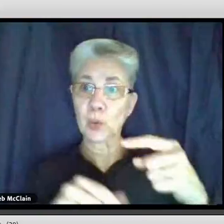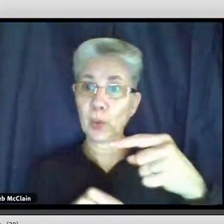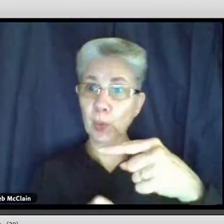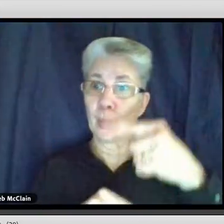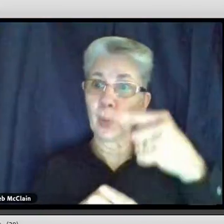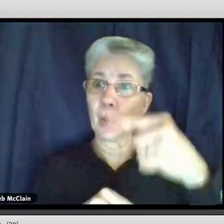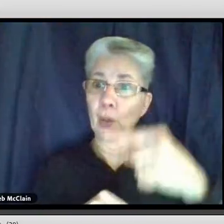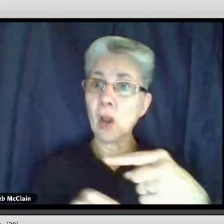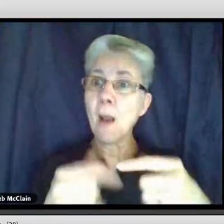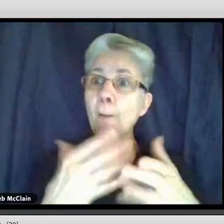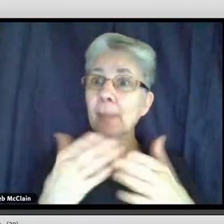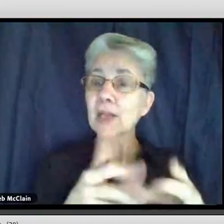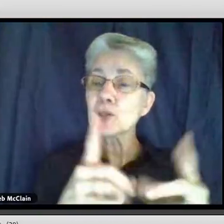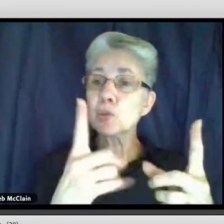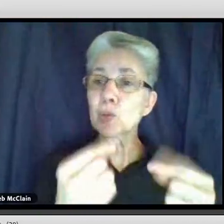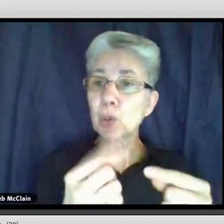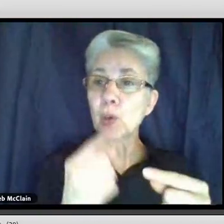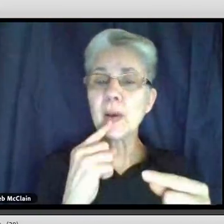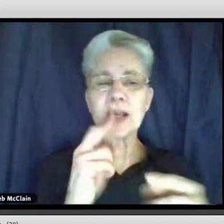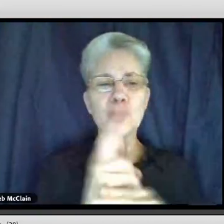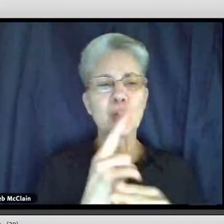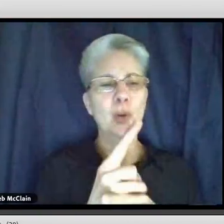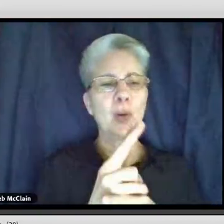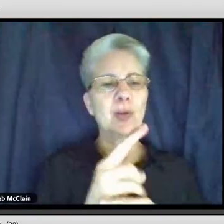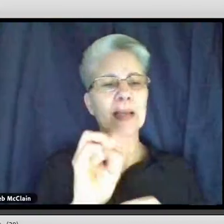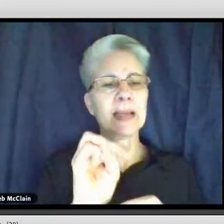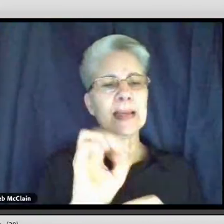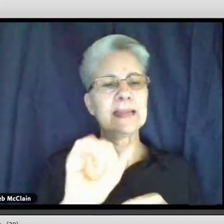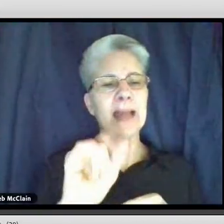So what we're planning to use here at FSU is Archivematica. We're